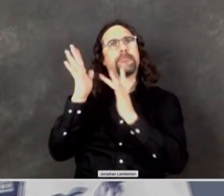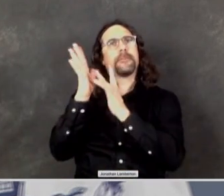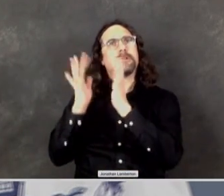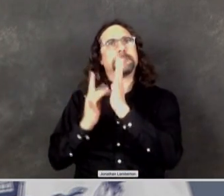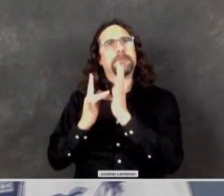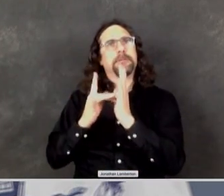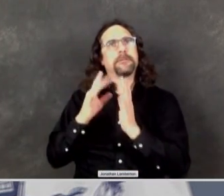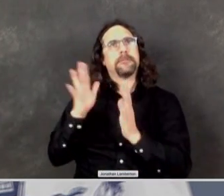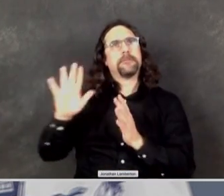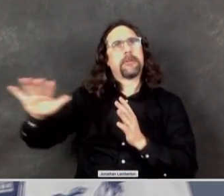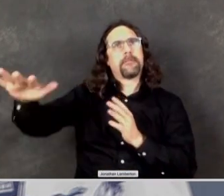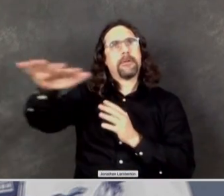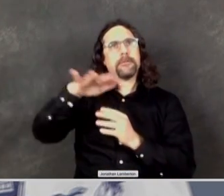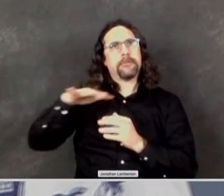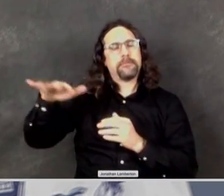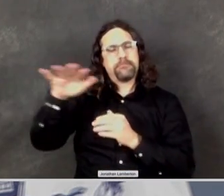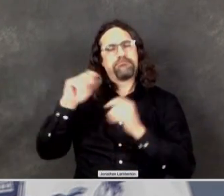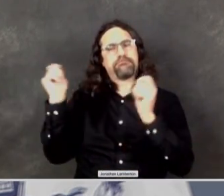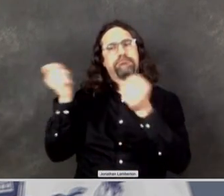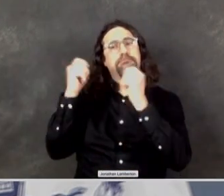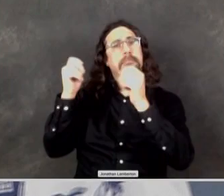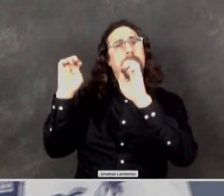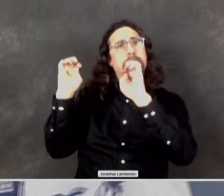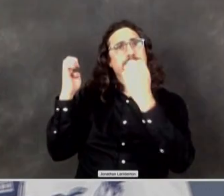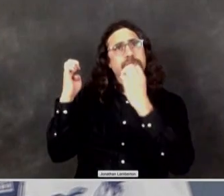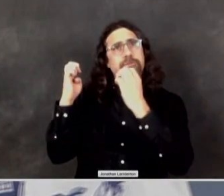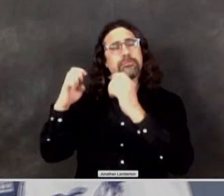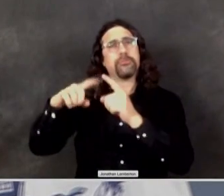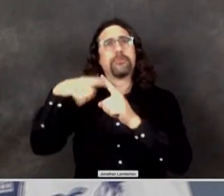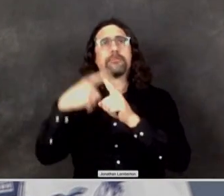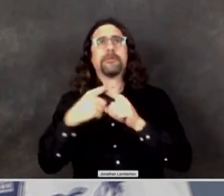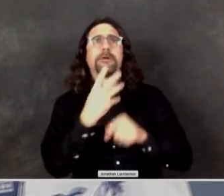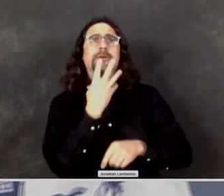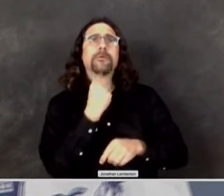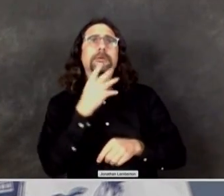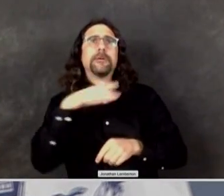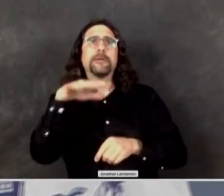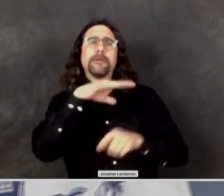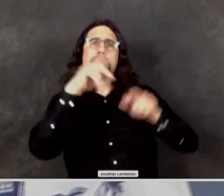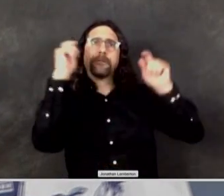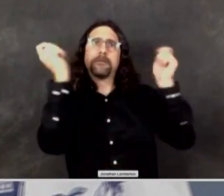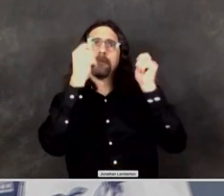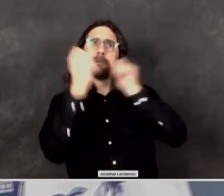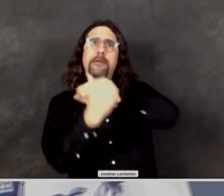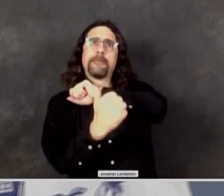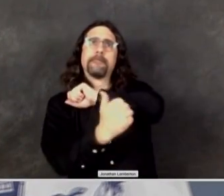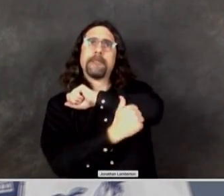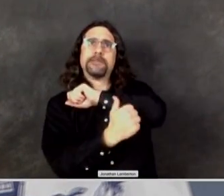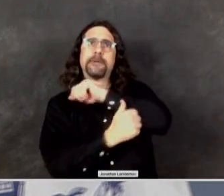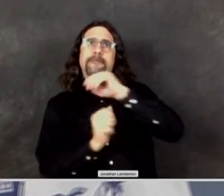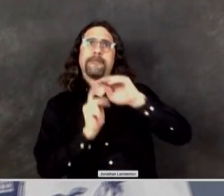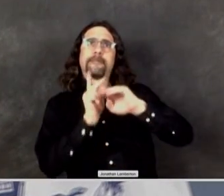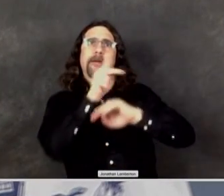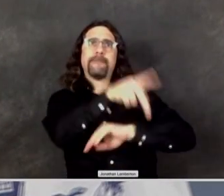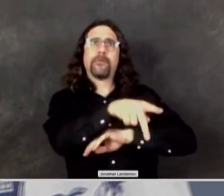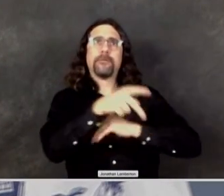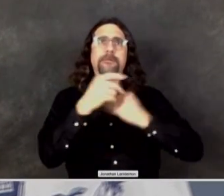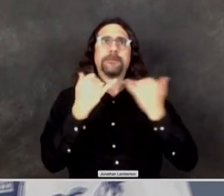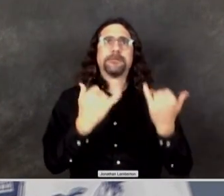we cling to and care about and that ground us on the one hand, and then the pull of this